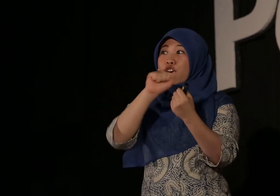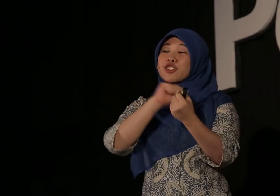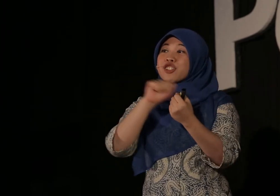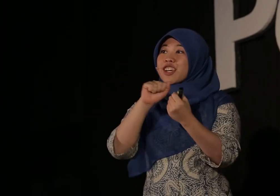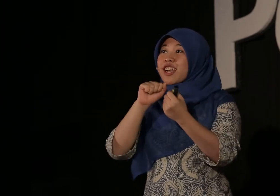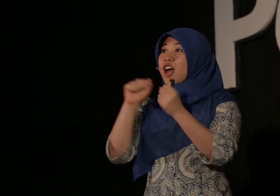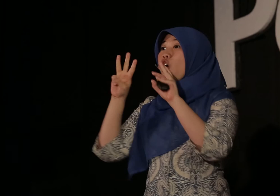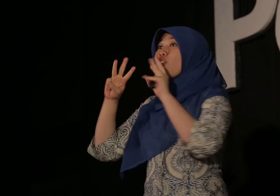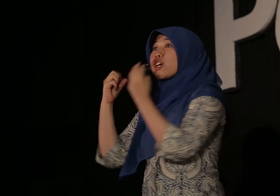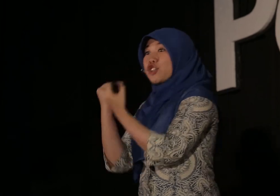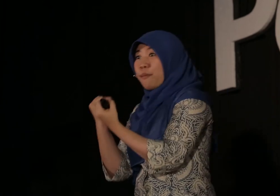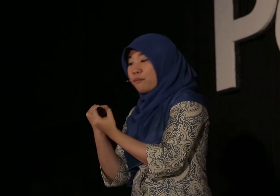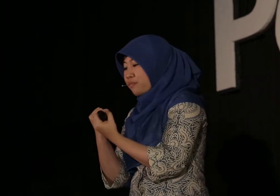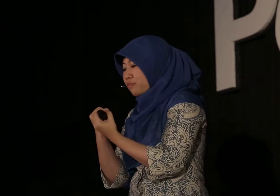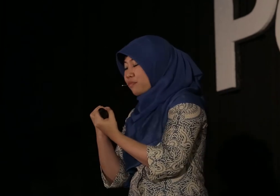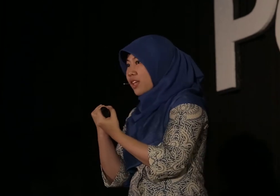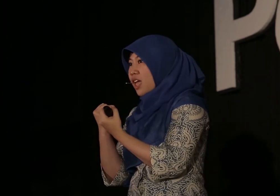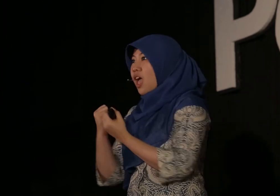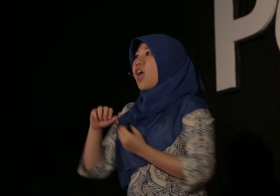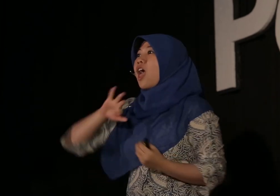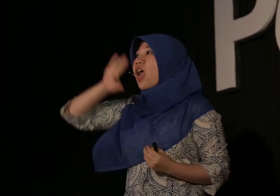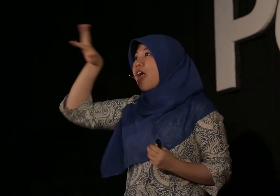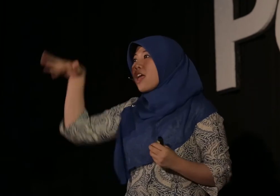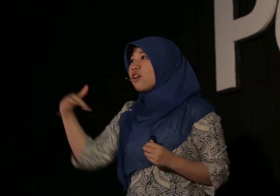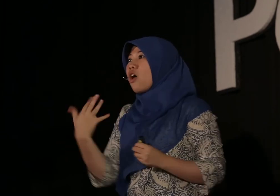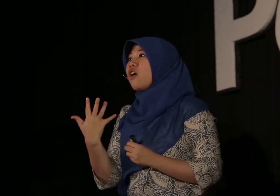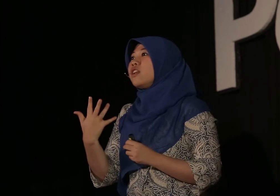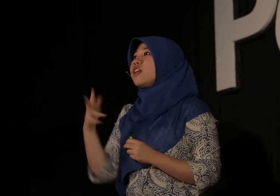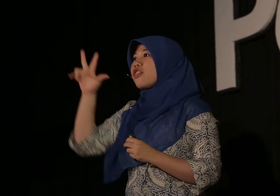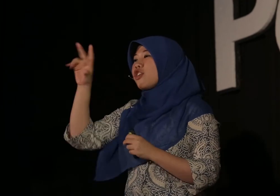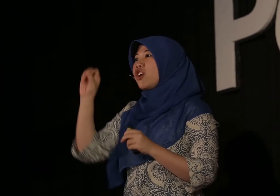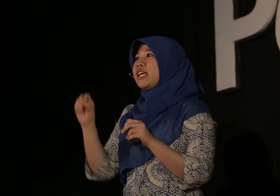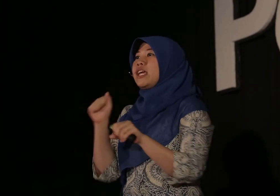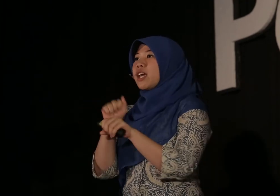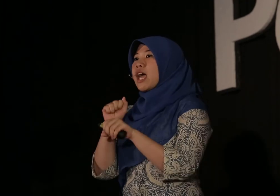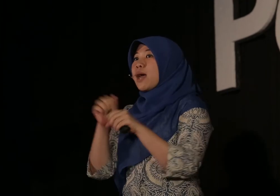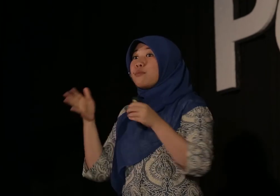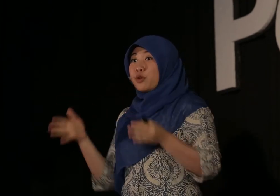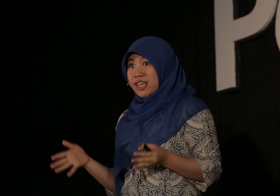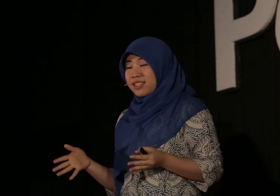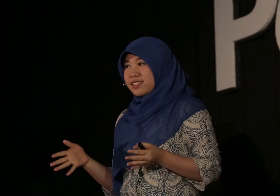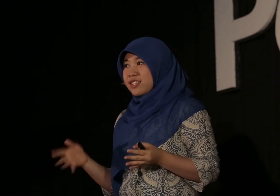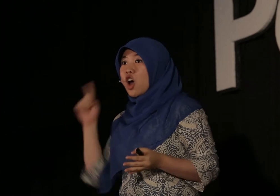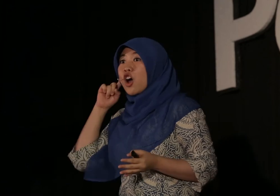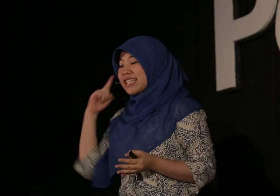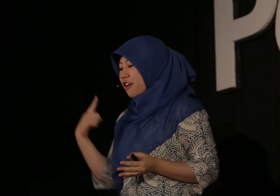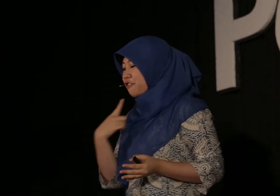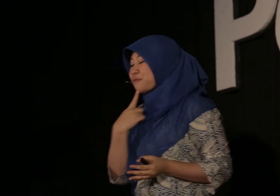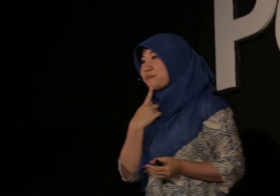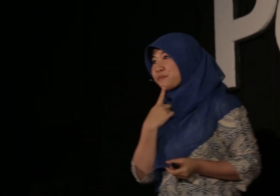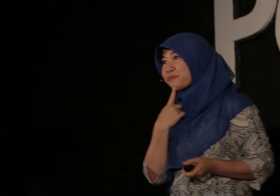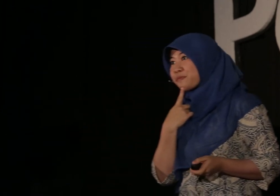Car wash, workshop, and all 30 employees are